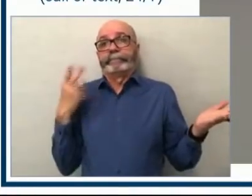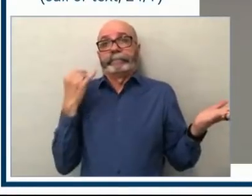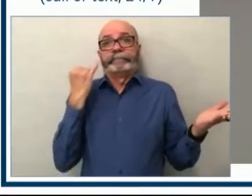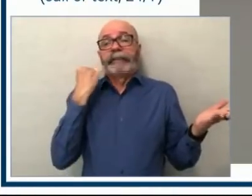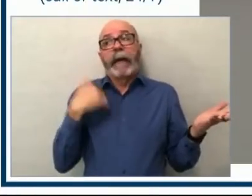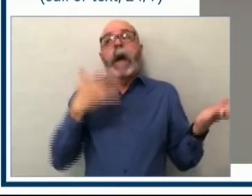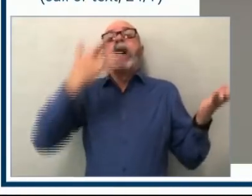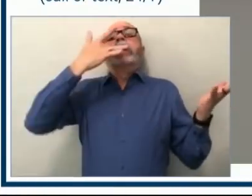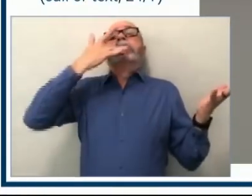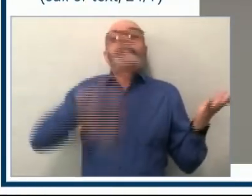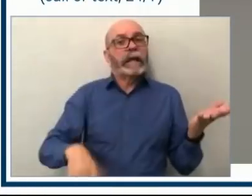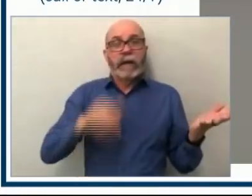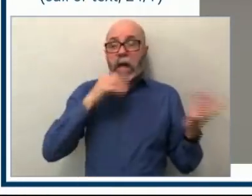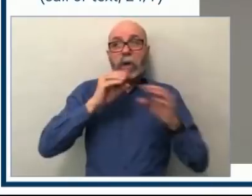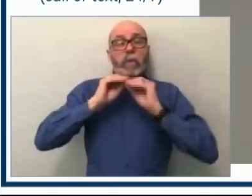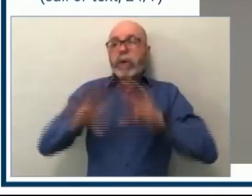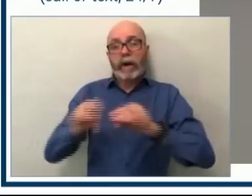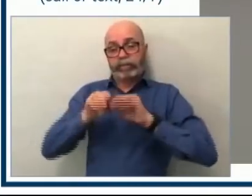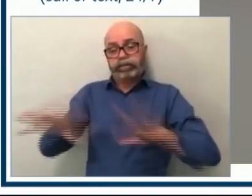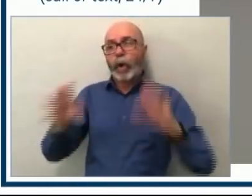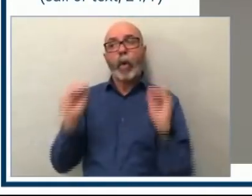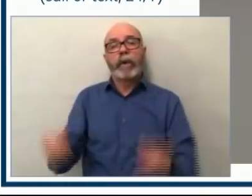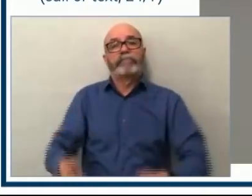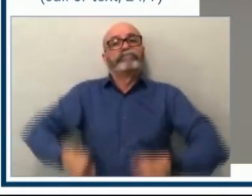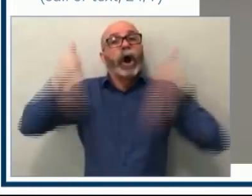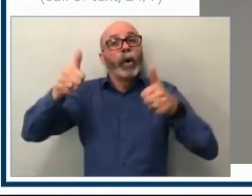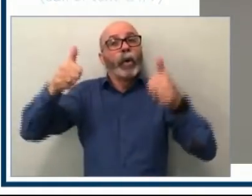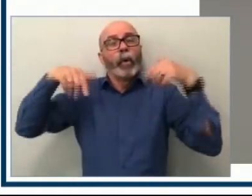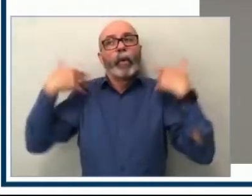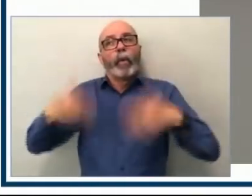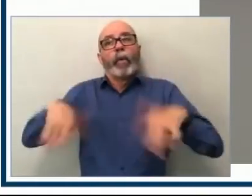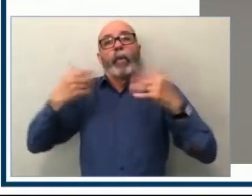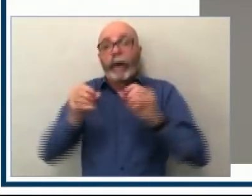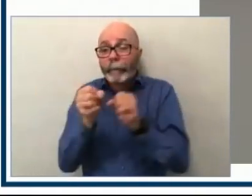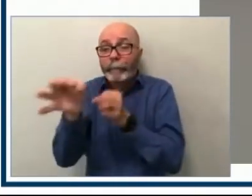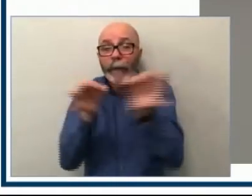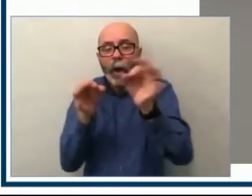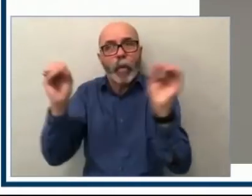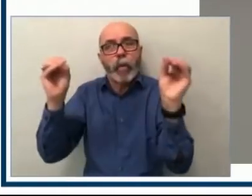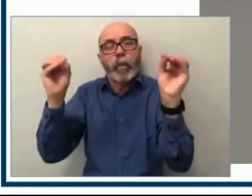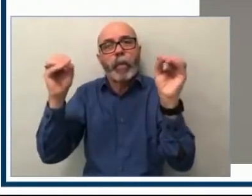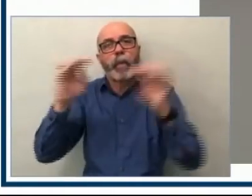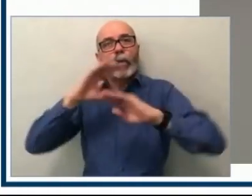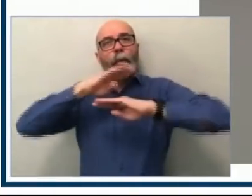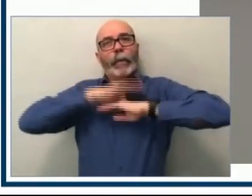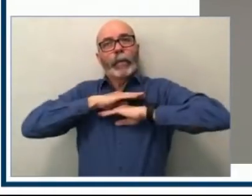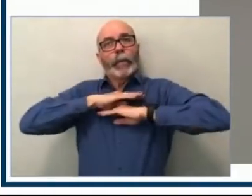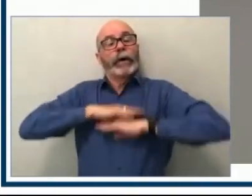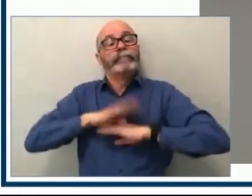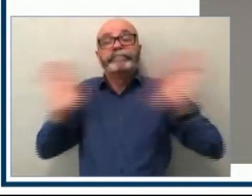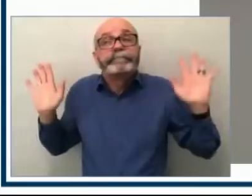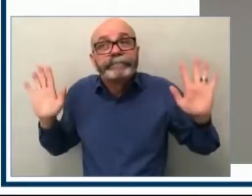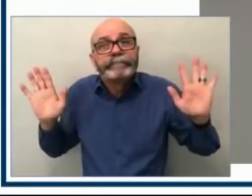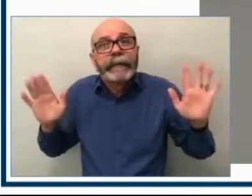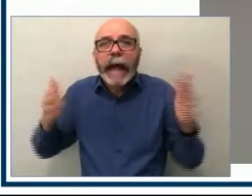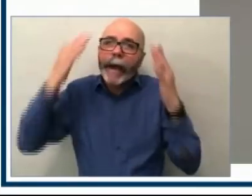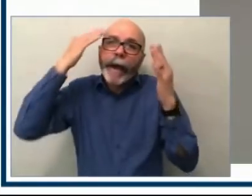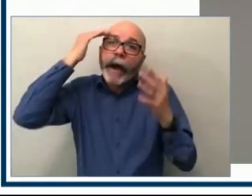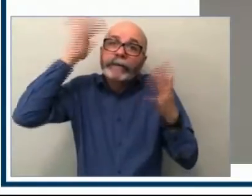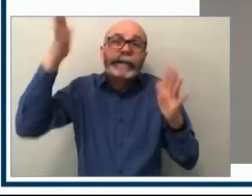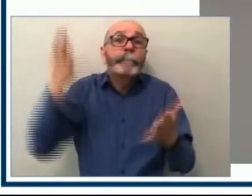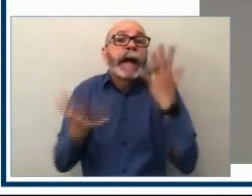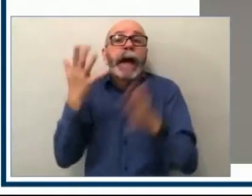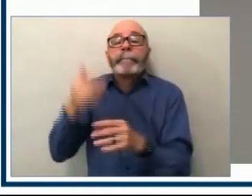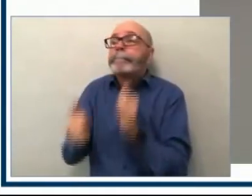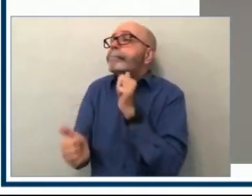than if people were following, we have to assume that the majority of people who were potentially exposed